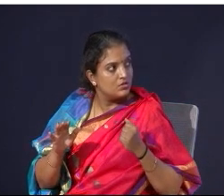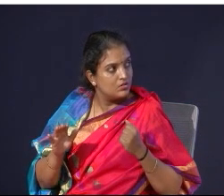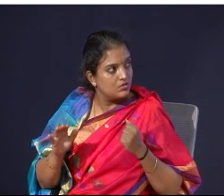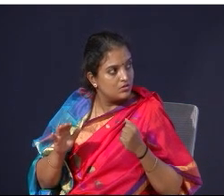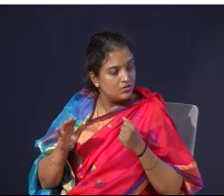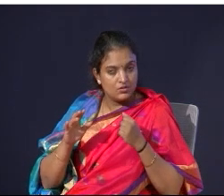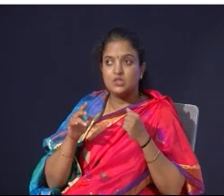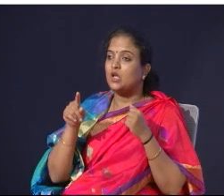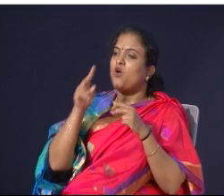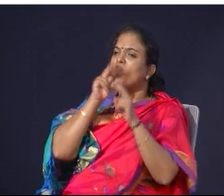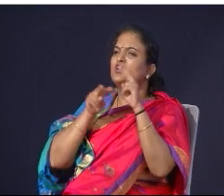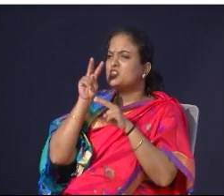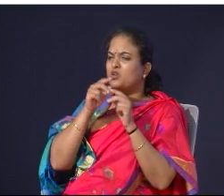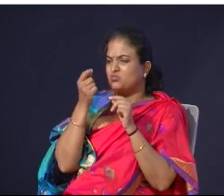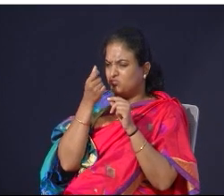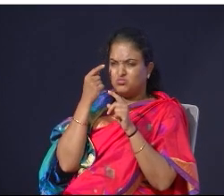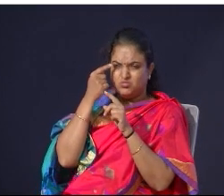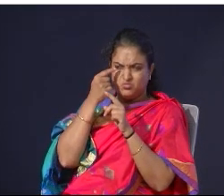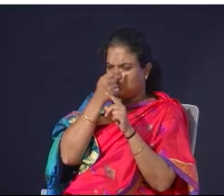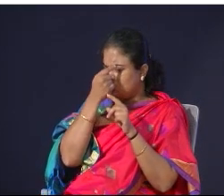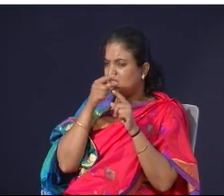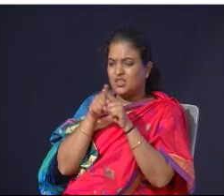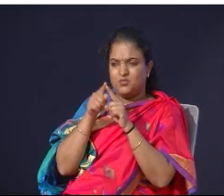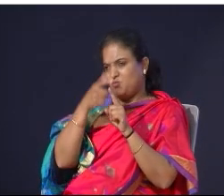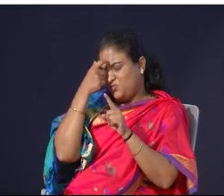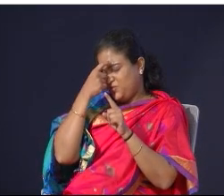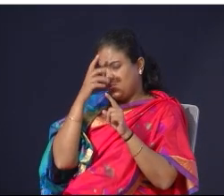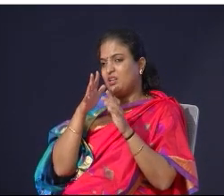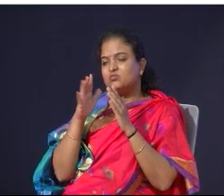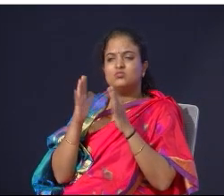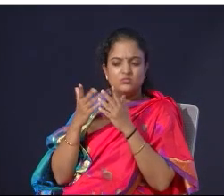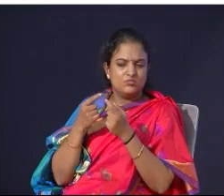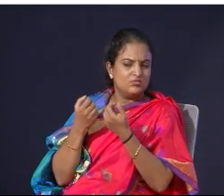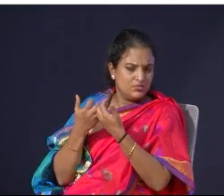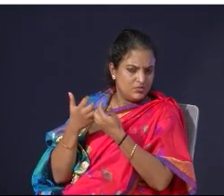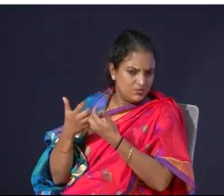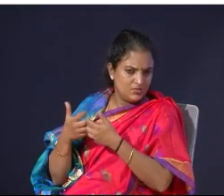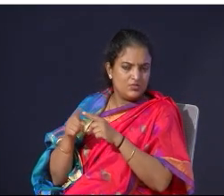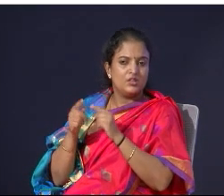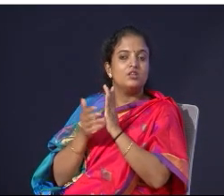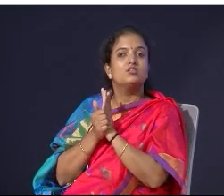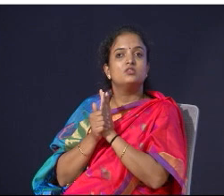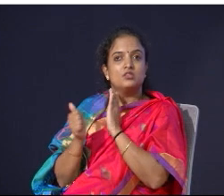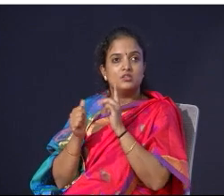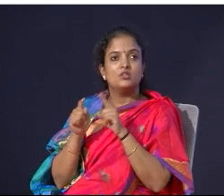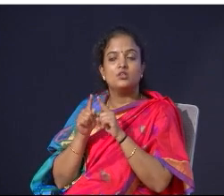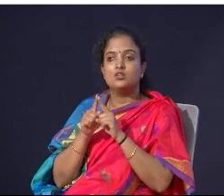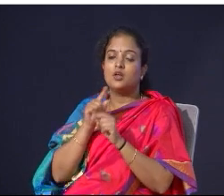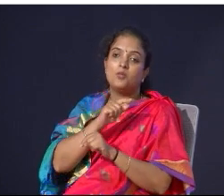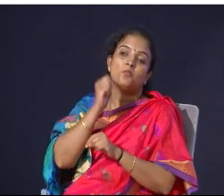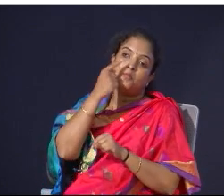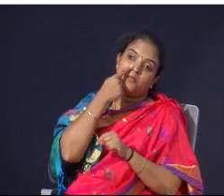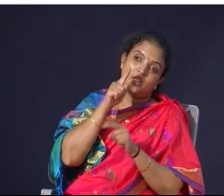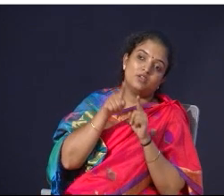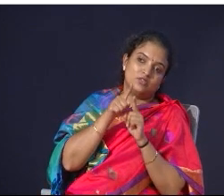visual impairment. So we looked into those characteristics. We worked first on his optical and then perceptual skills. We also trained the mother